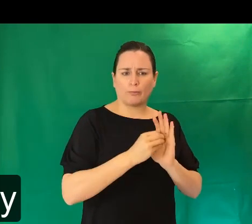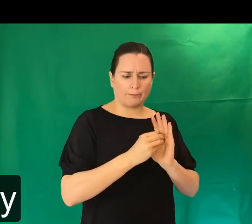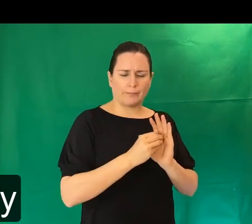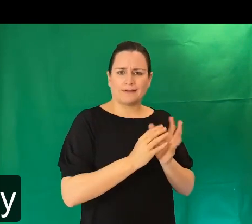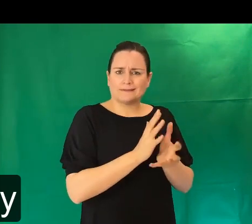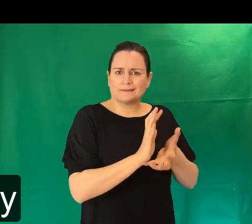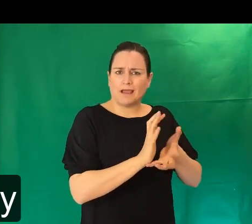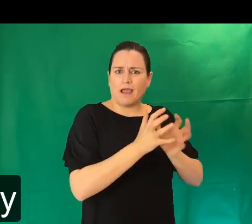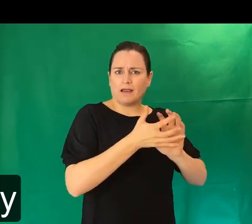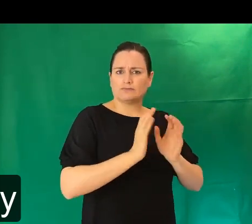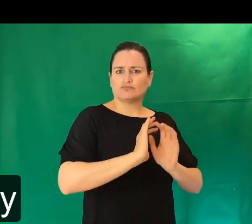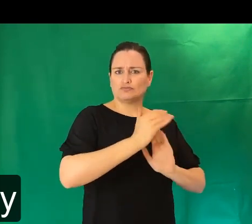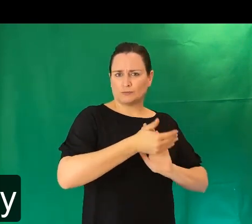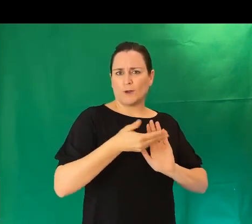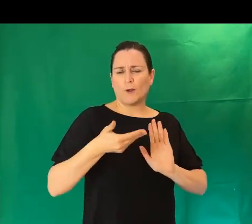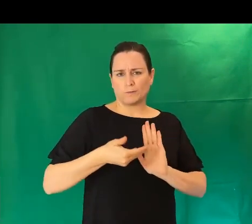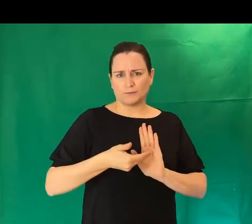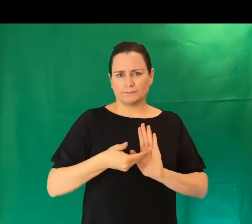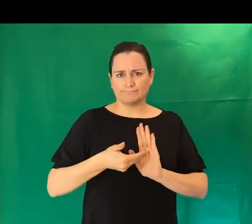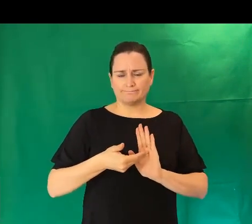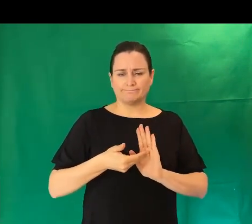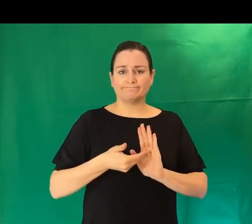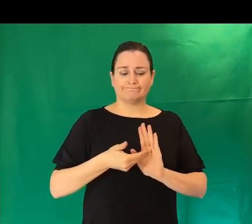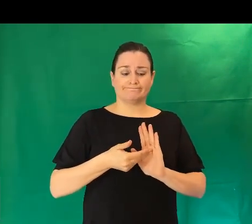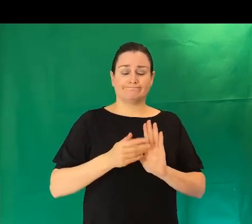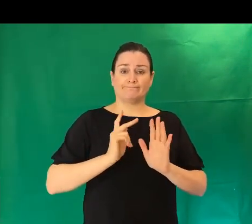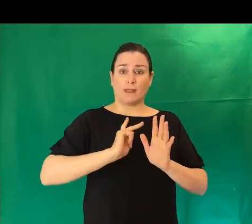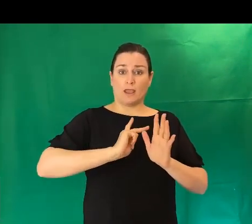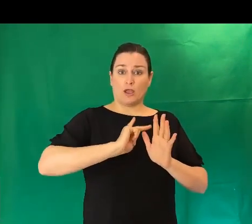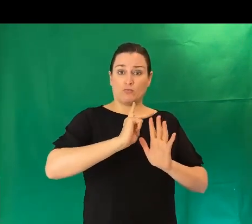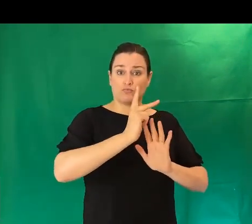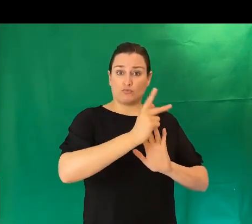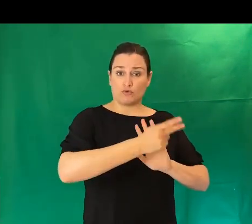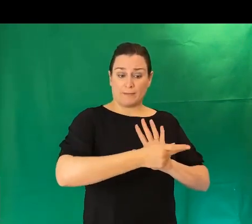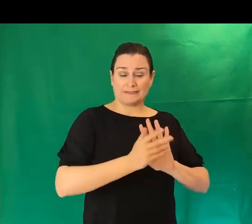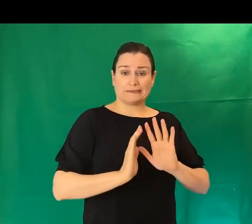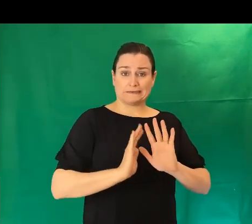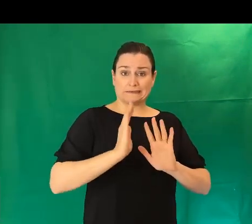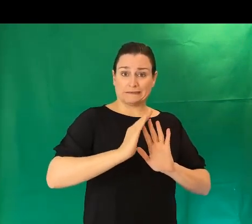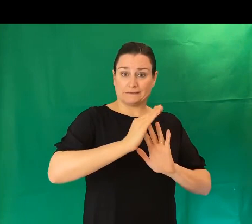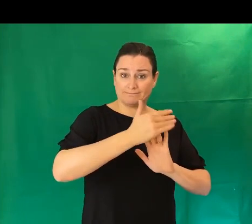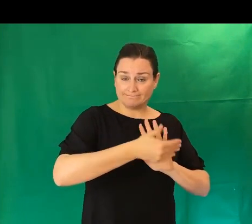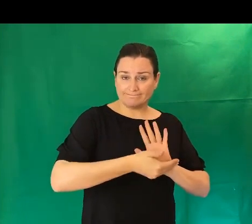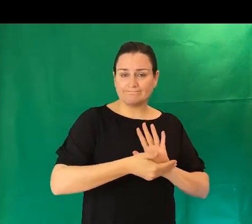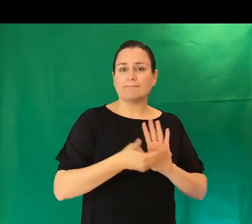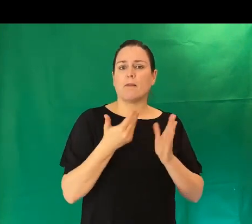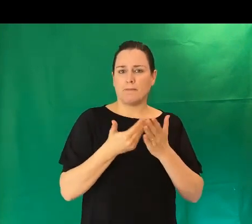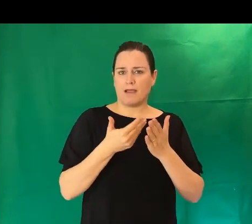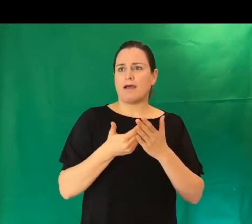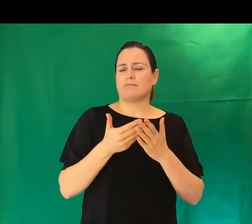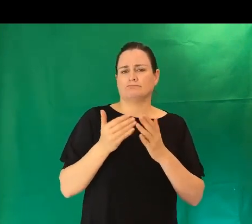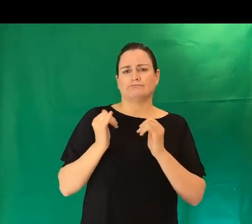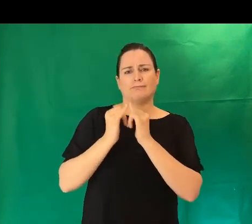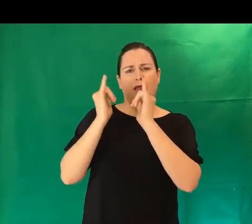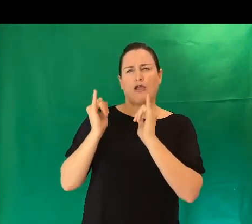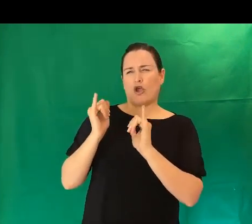or more components, technically parameters of lexical signs, can be visually iconic.